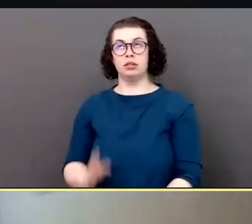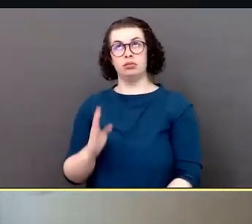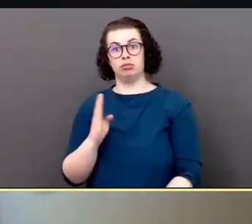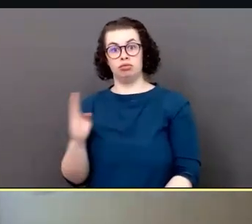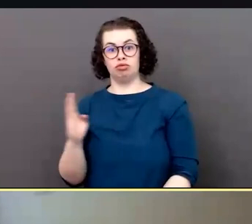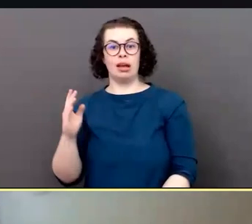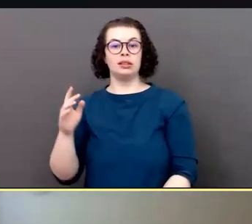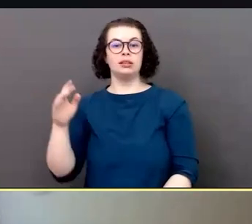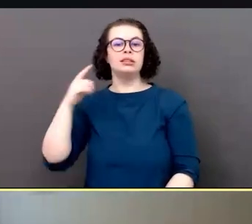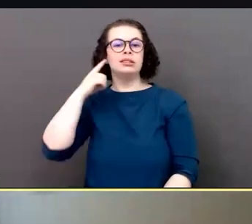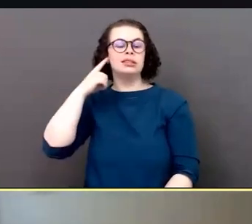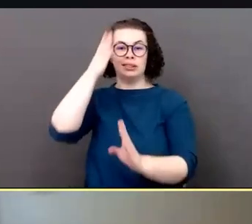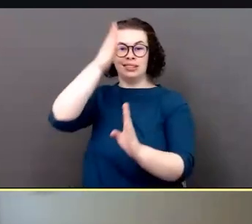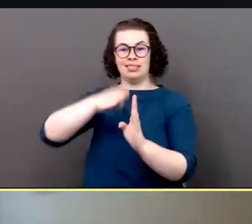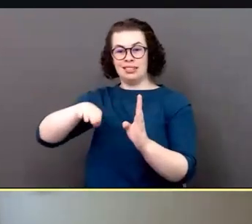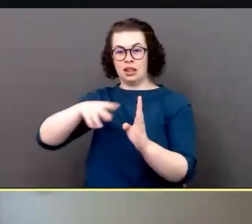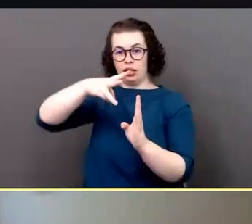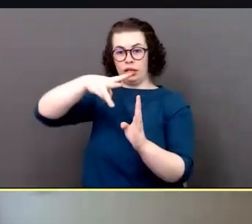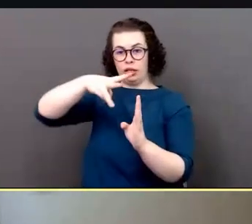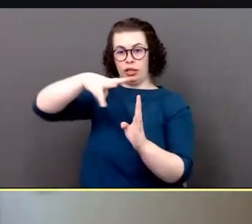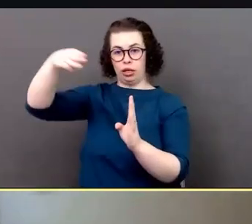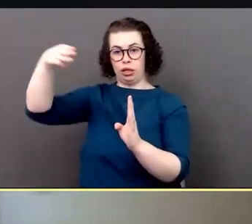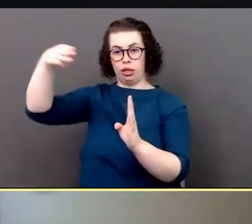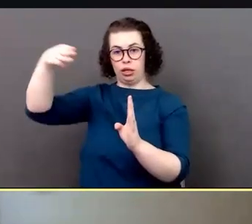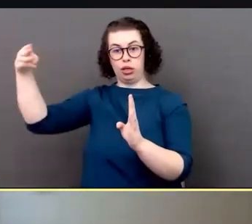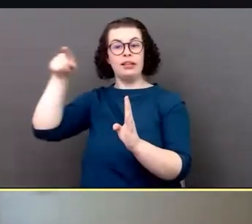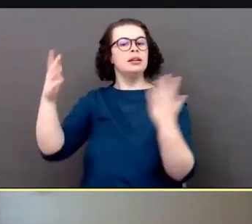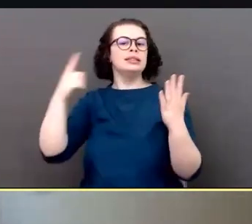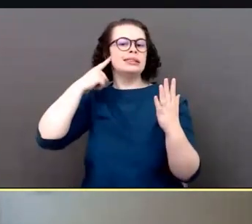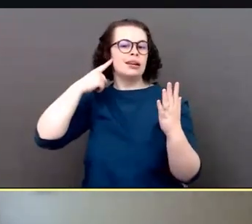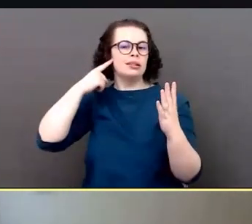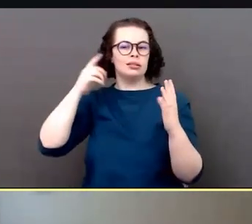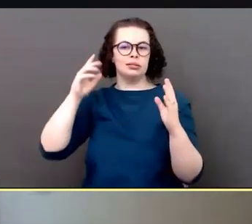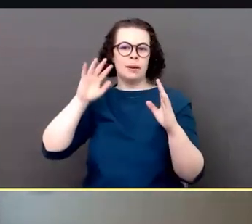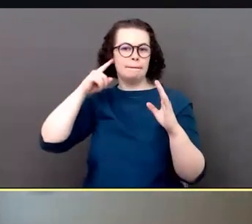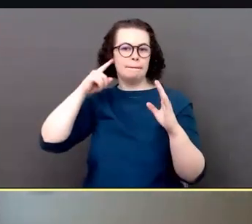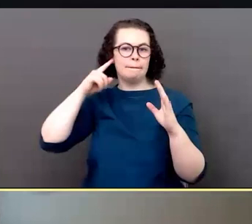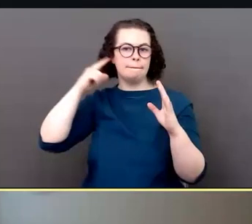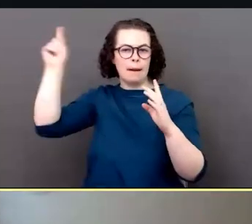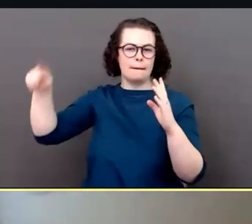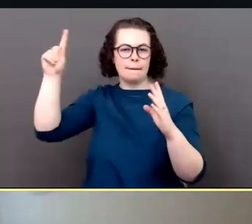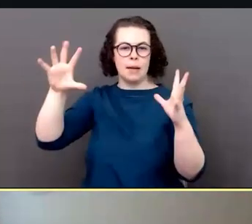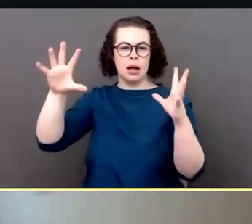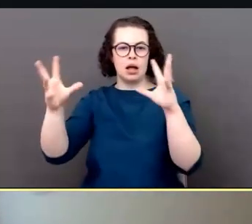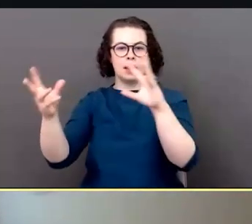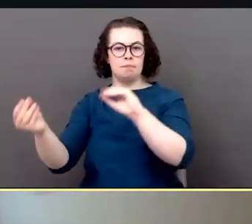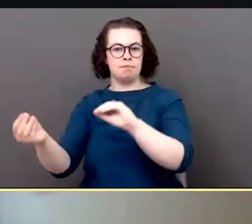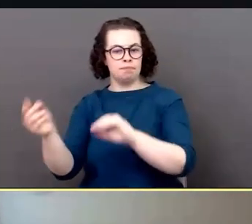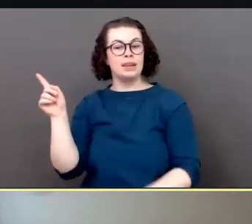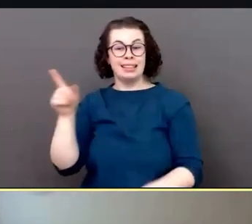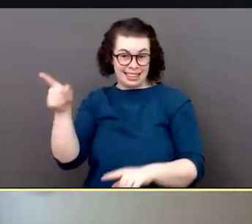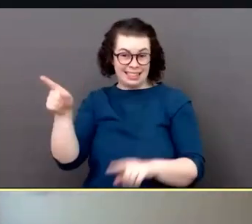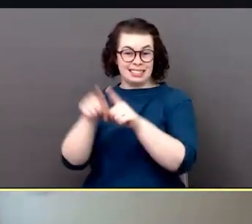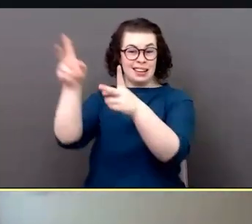and speech intelligibility, and that's another EN and also an ISO, I think, that gives